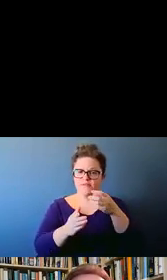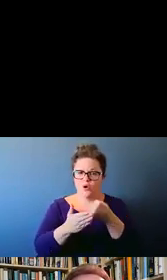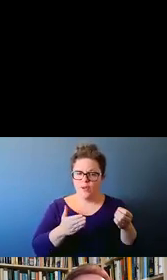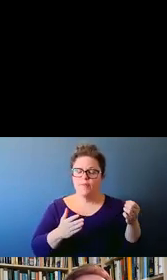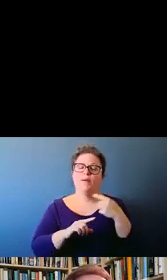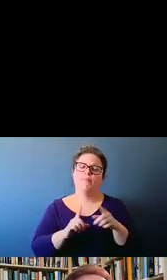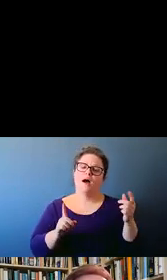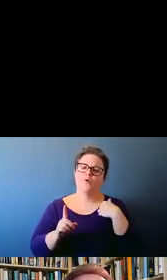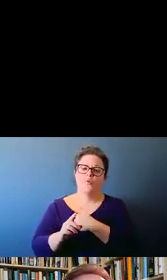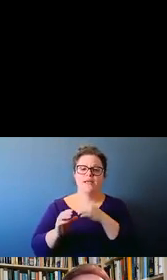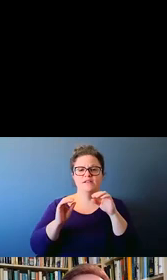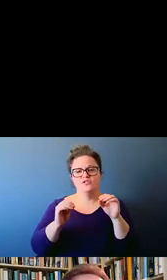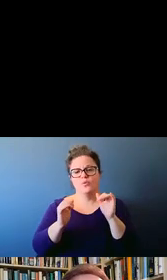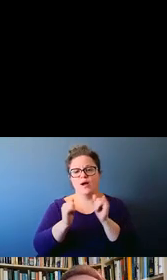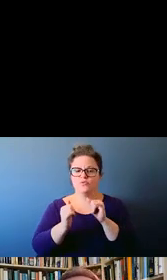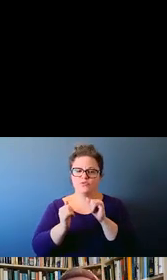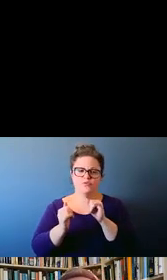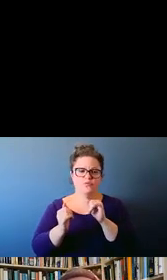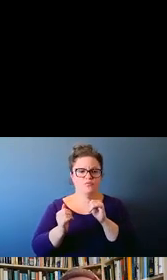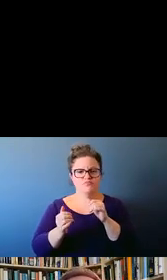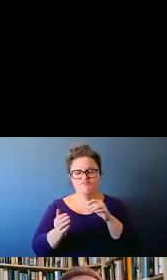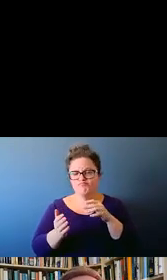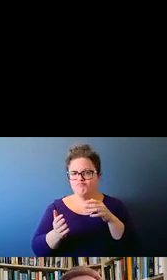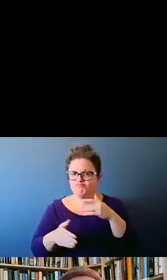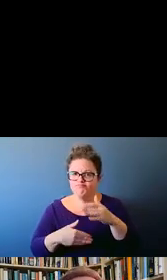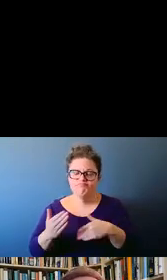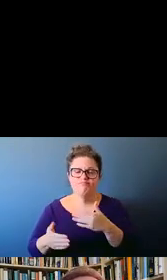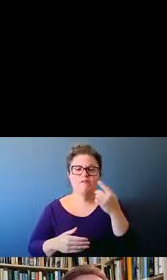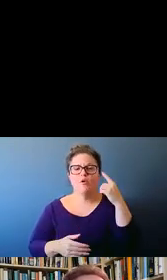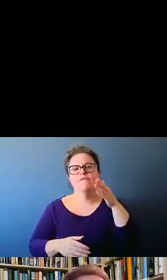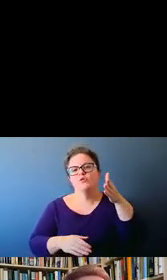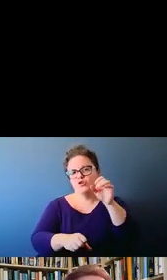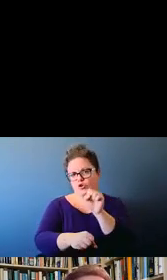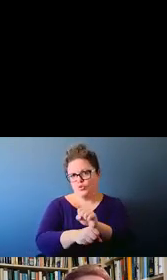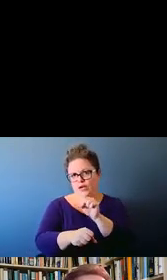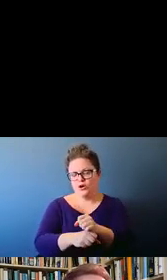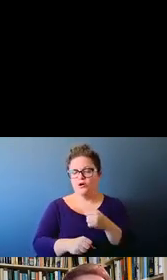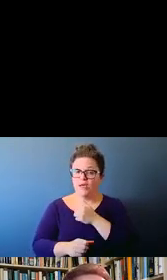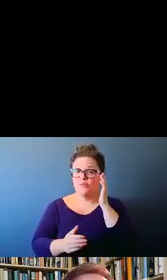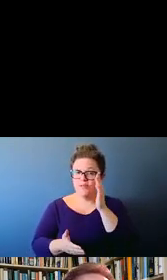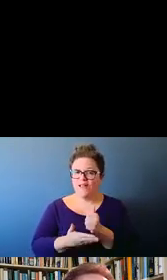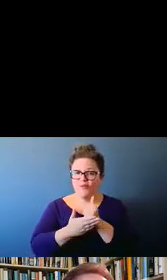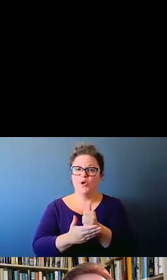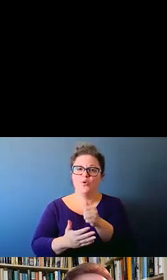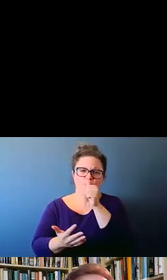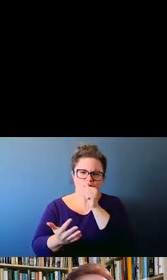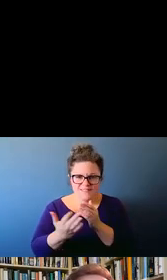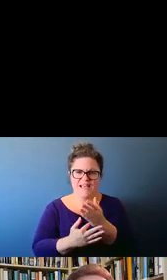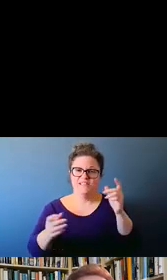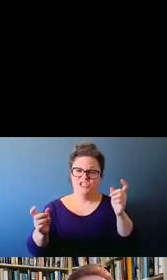future career or a number of future careers. We'll prepare you to withstand change. And this is a world of